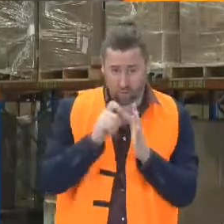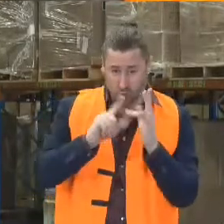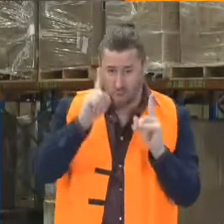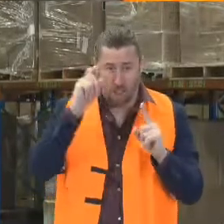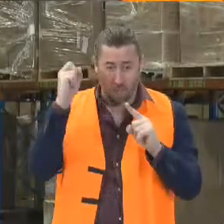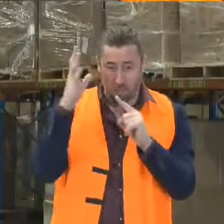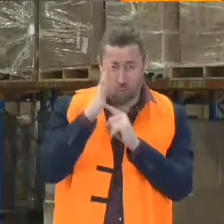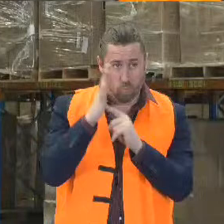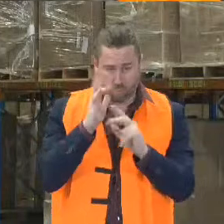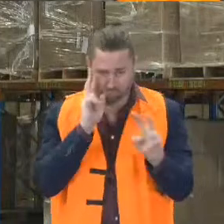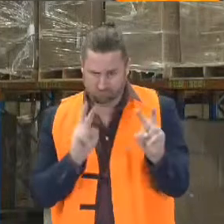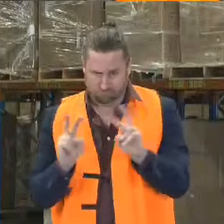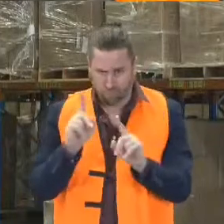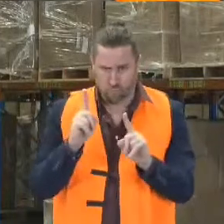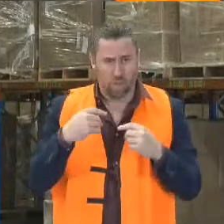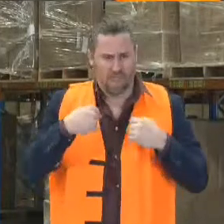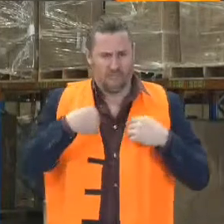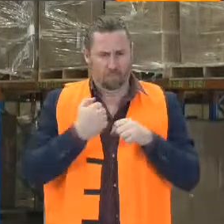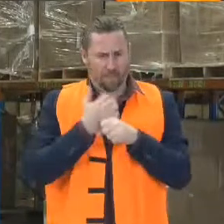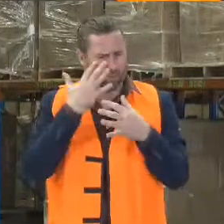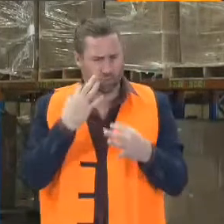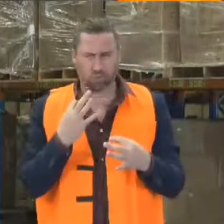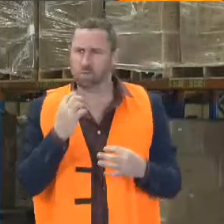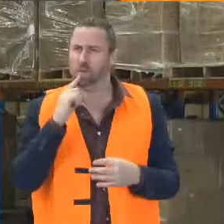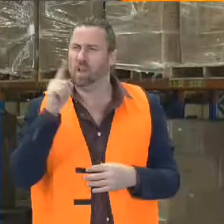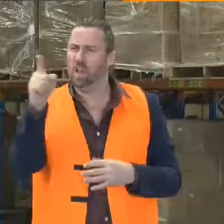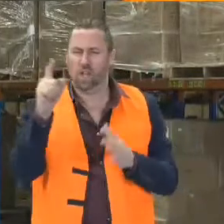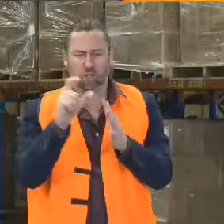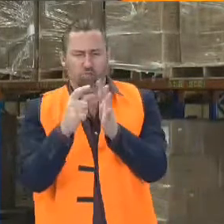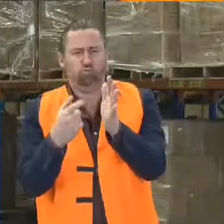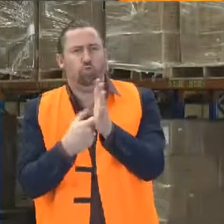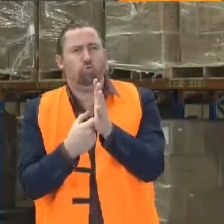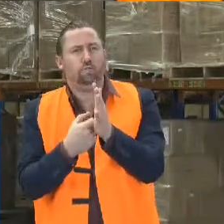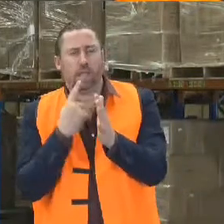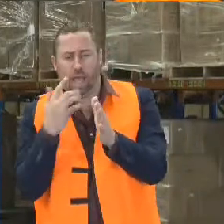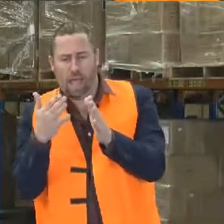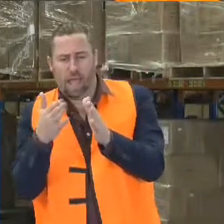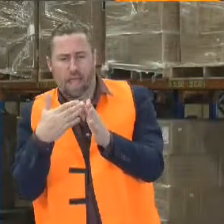They are not for politicians to make those decisions.